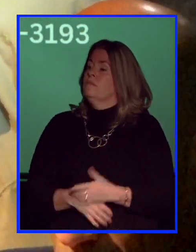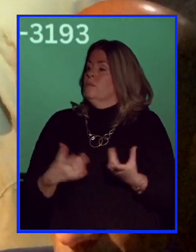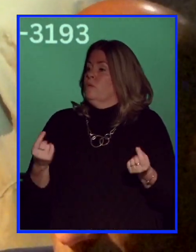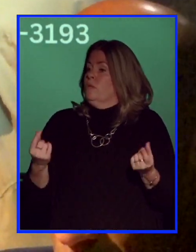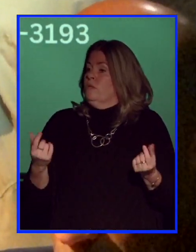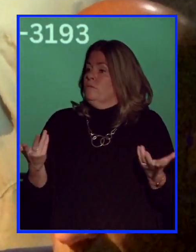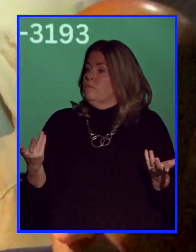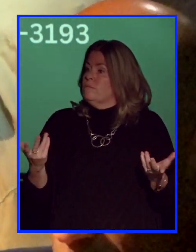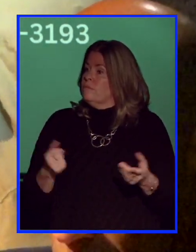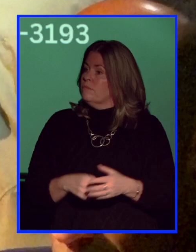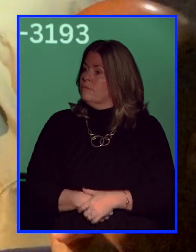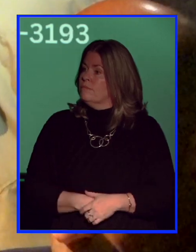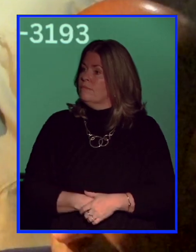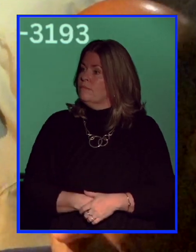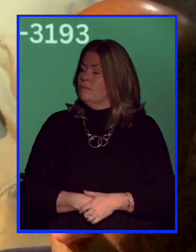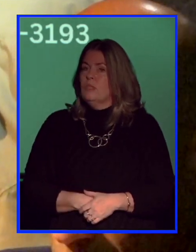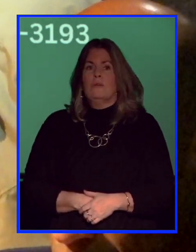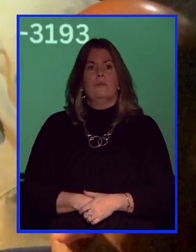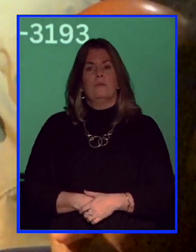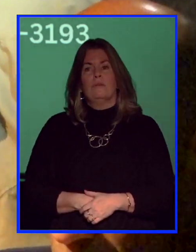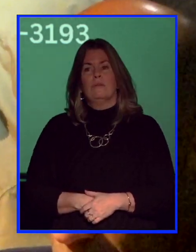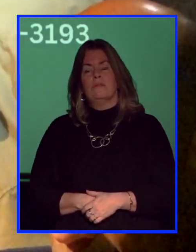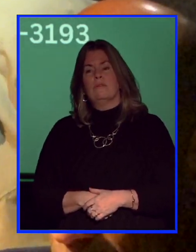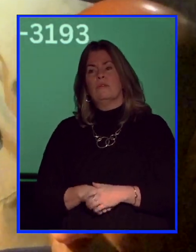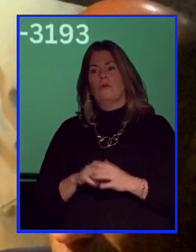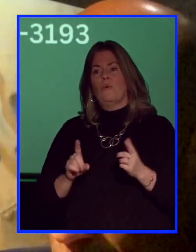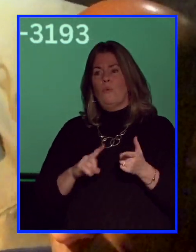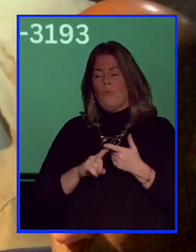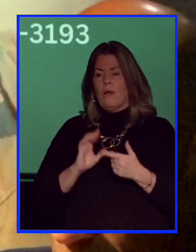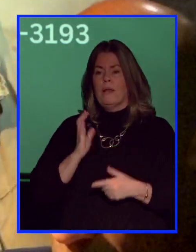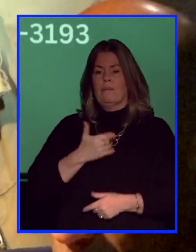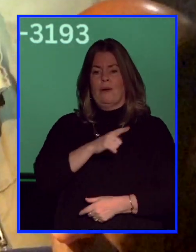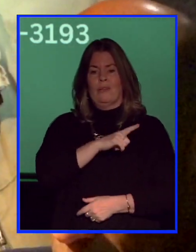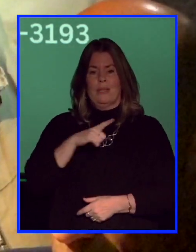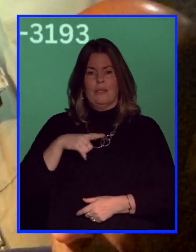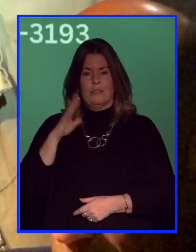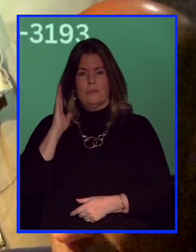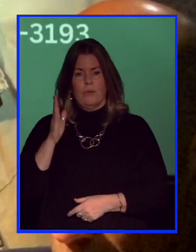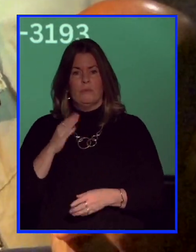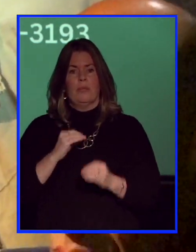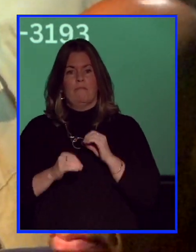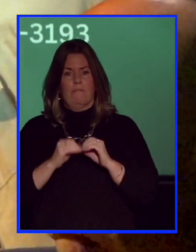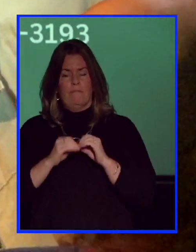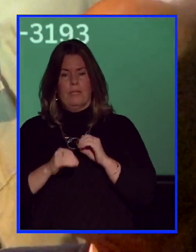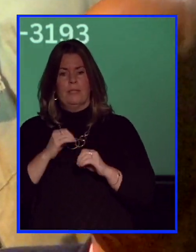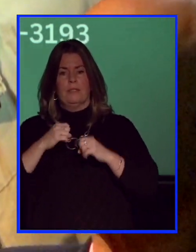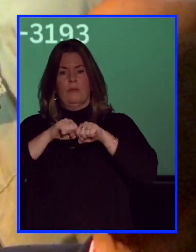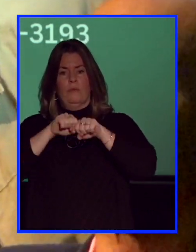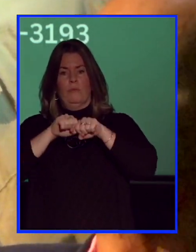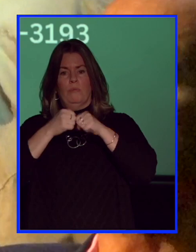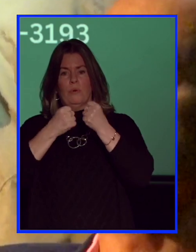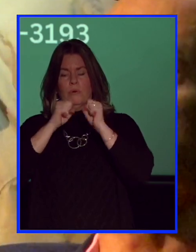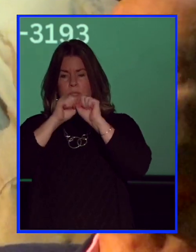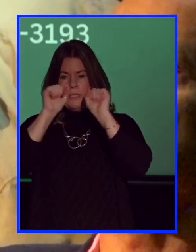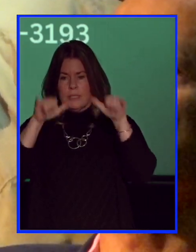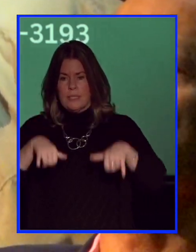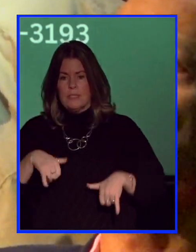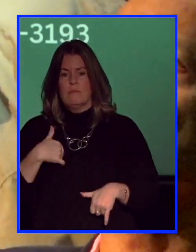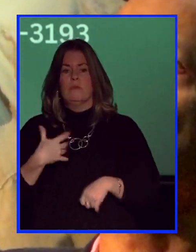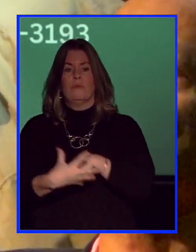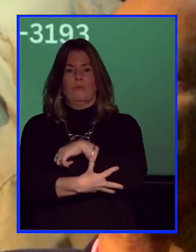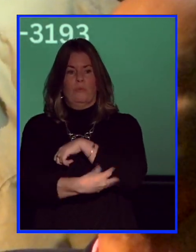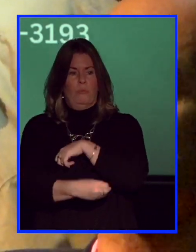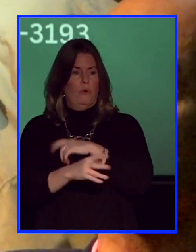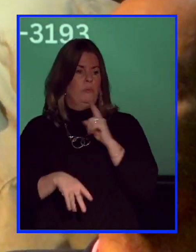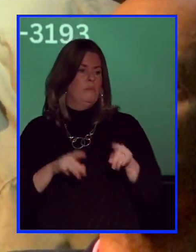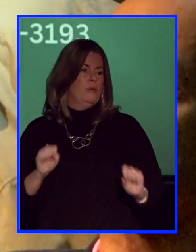do? When are our legislators going to fix the broken system so that poor people